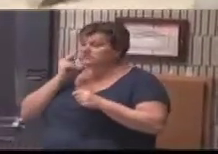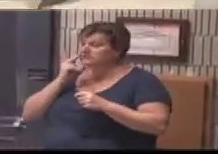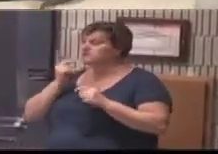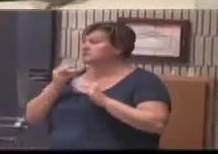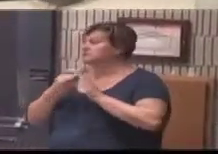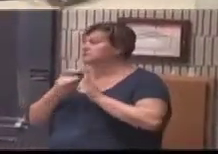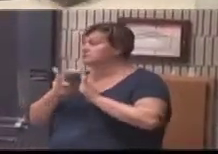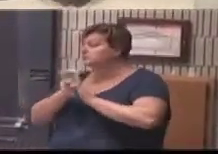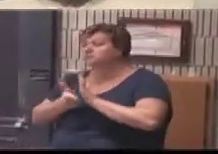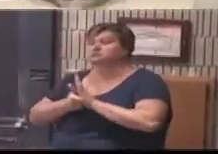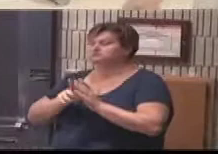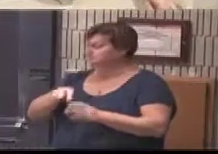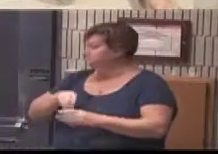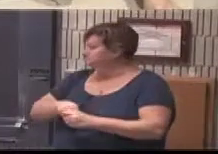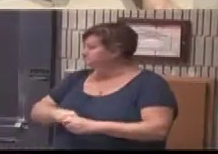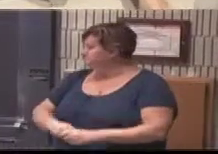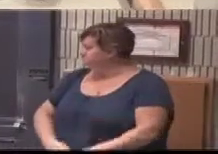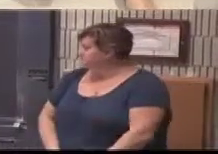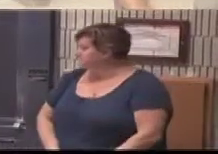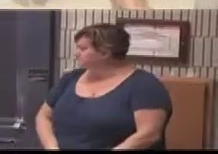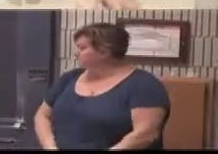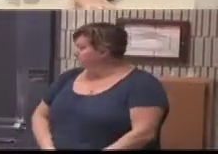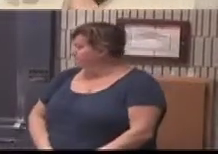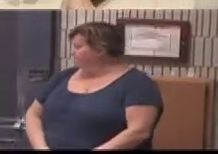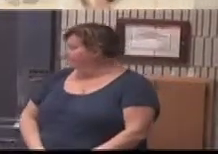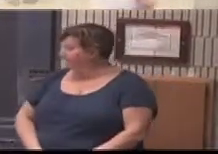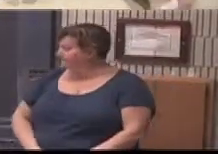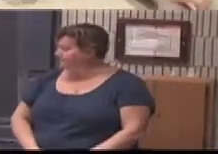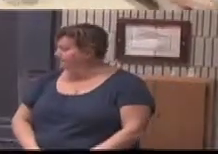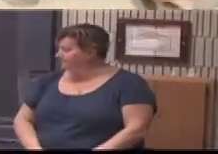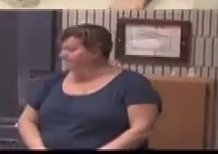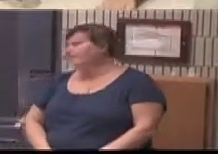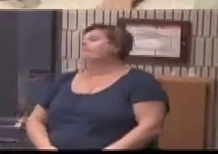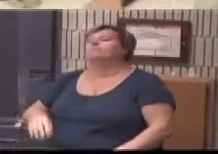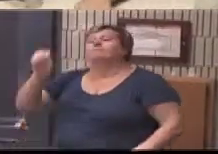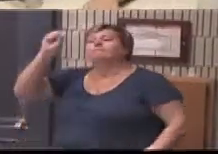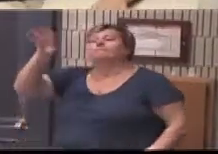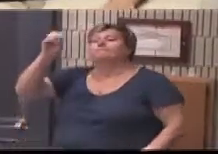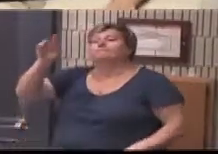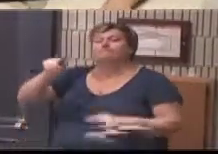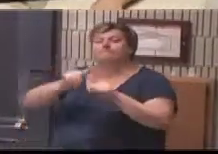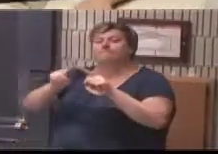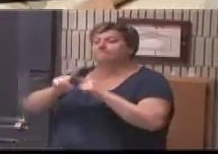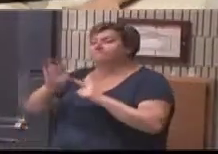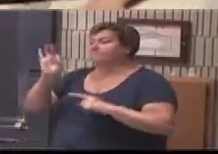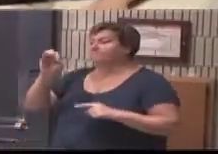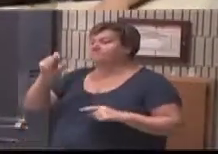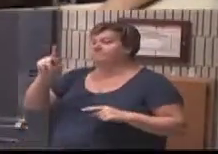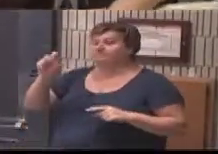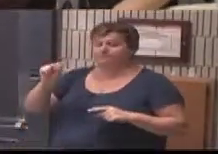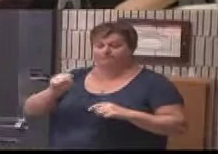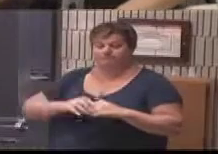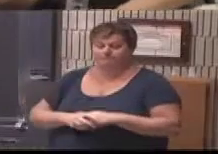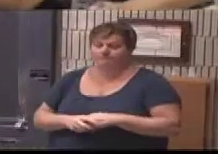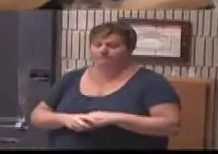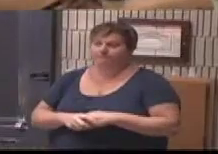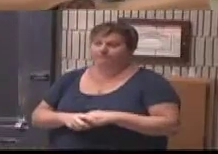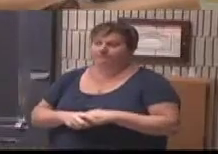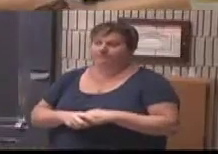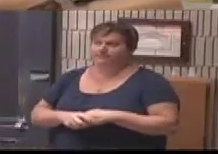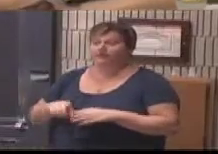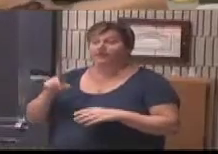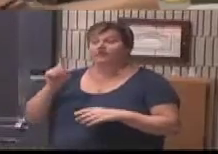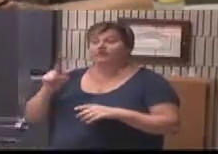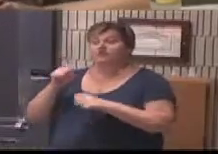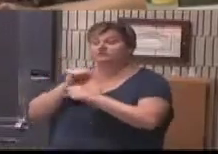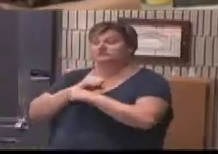involved. So I'm going to go through some facts, and again, please don't feel you have to write them down. These are statistics